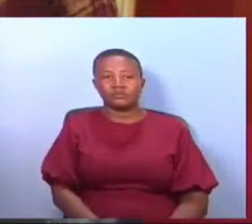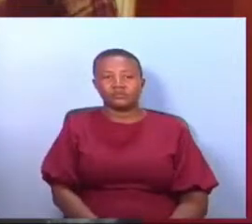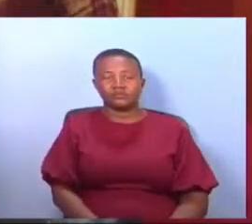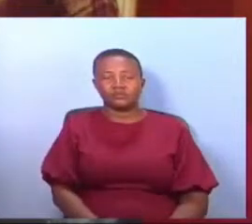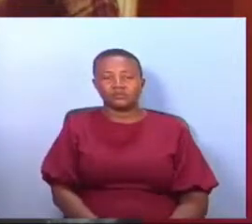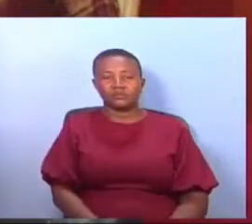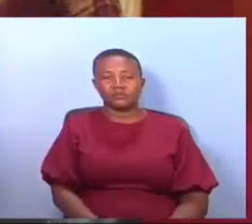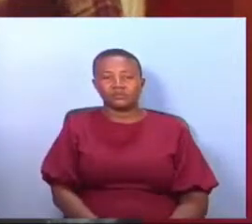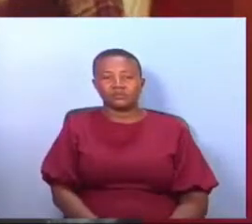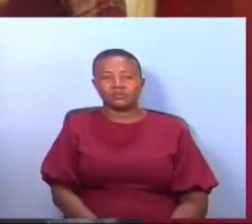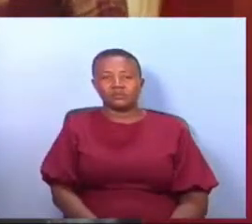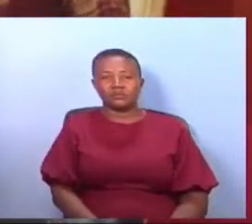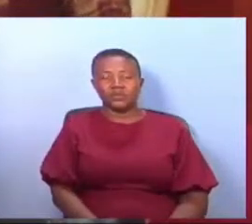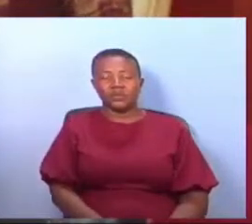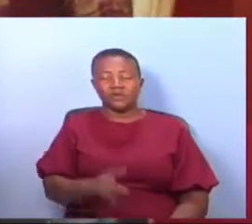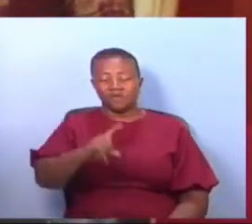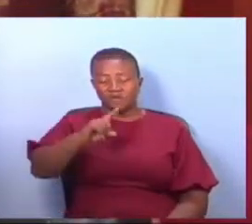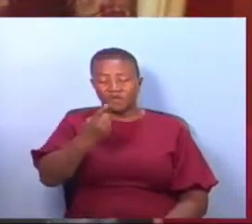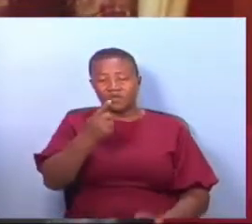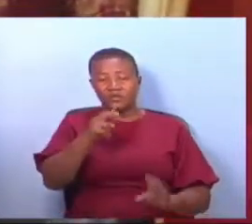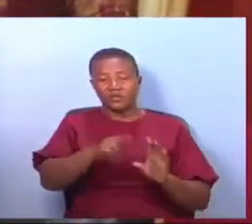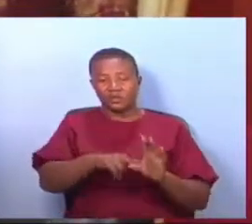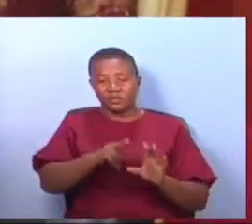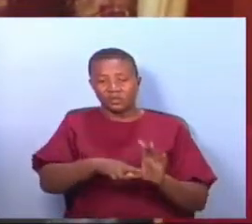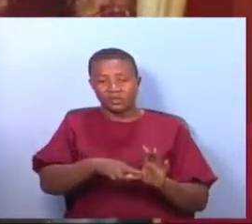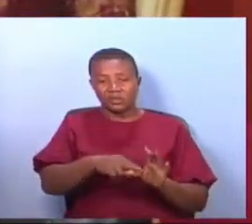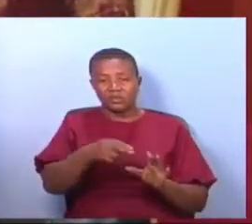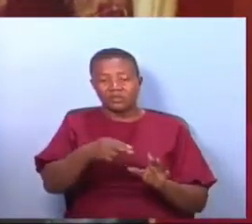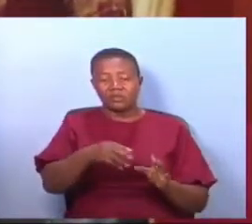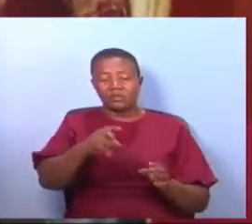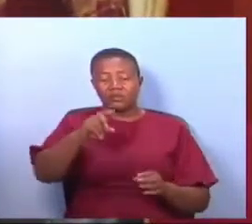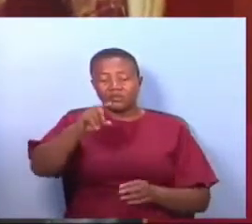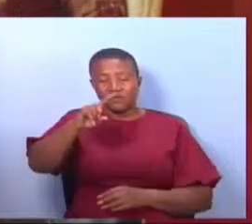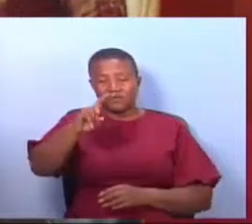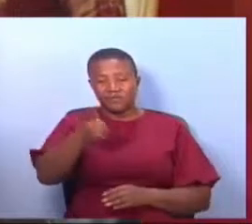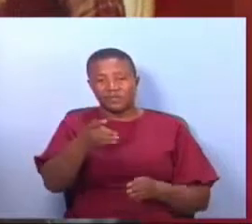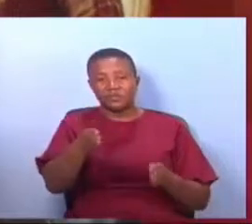of Parliament. That's maybe. Thank you.